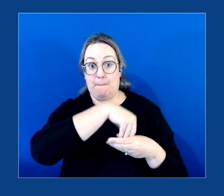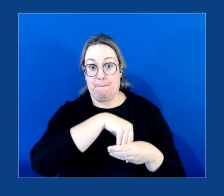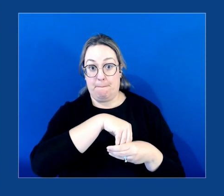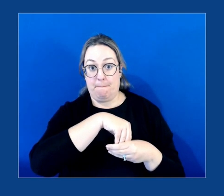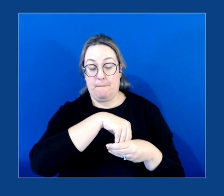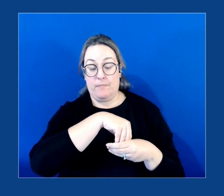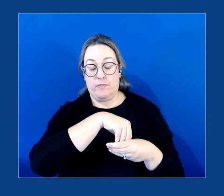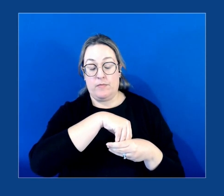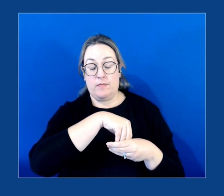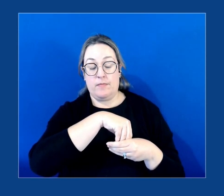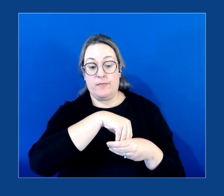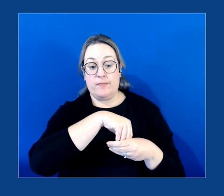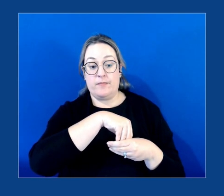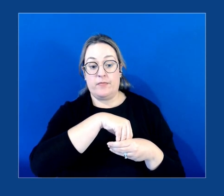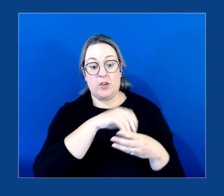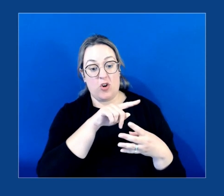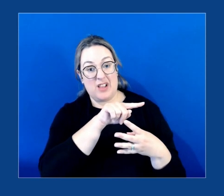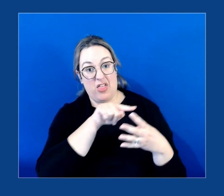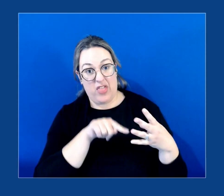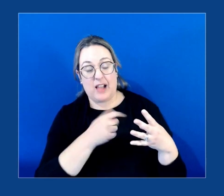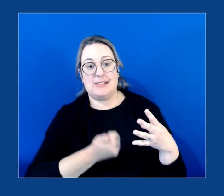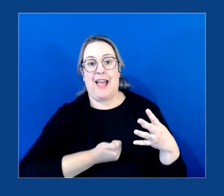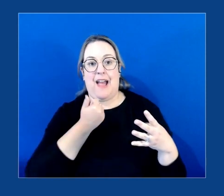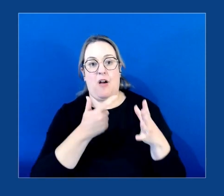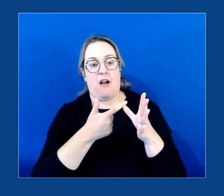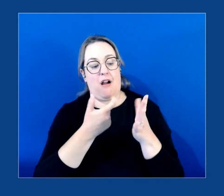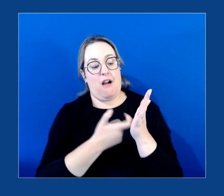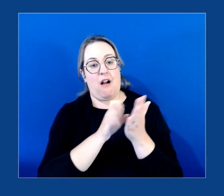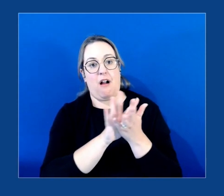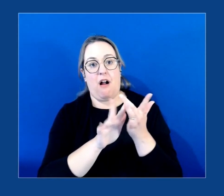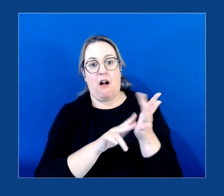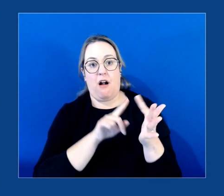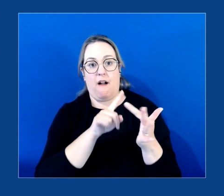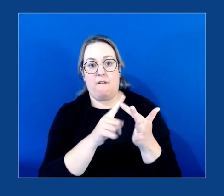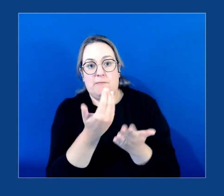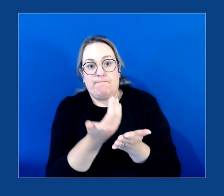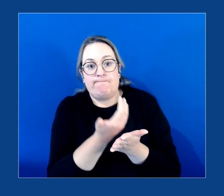is archives. Yeah, they have the history